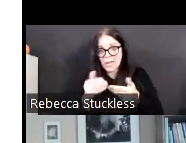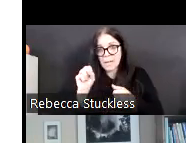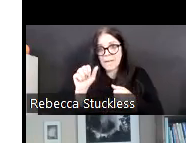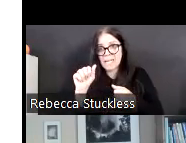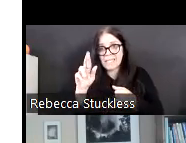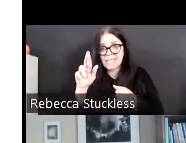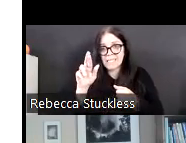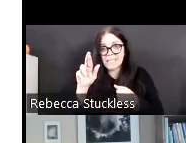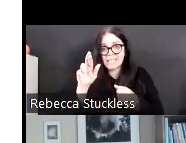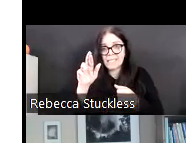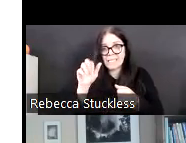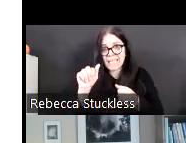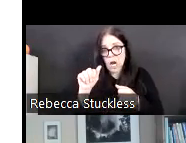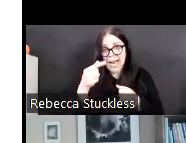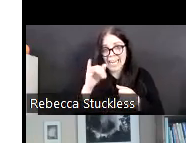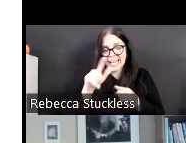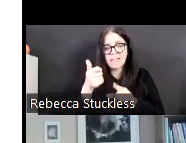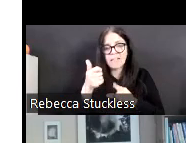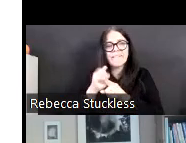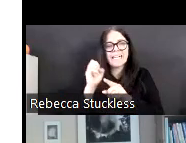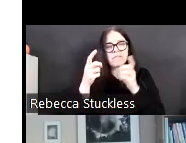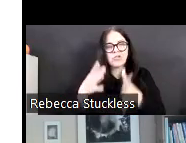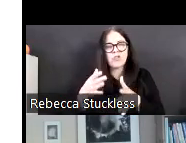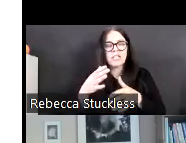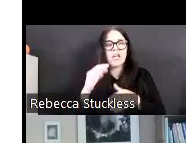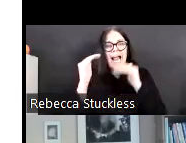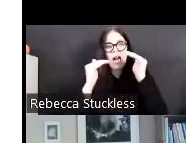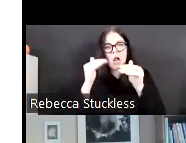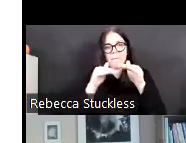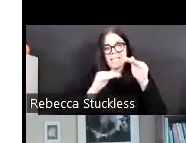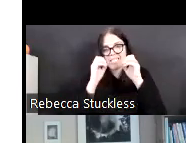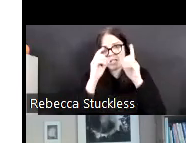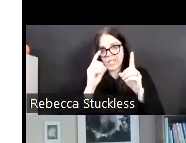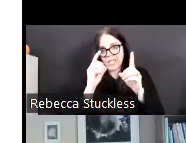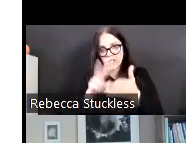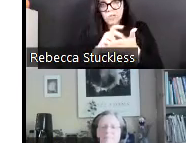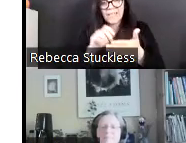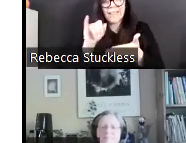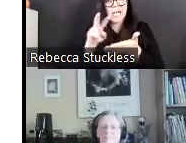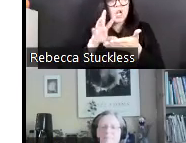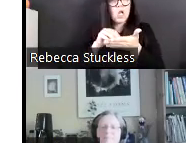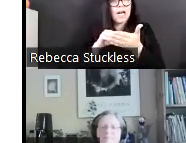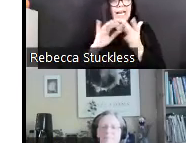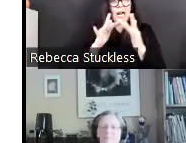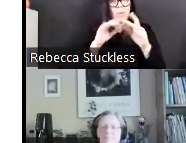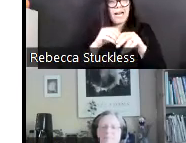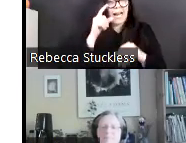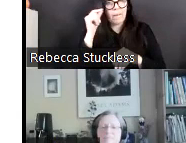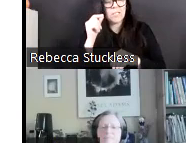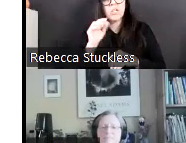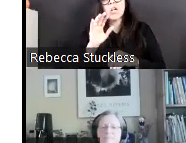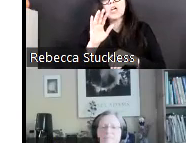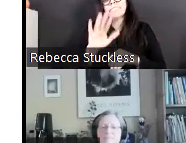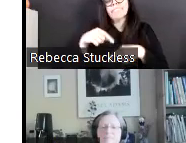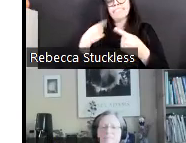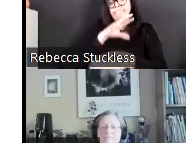Gill, who's the Executive Director of the Adult Basic Education Association, which is the Adult Learning Network in Hamilton. Throughout her time in adult literacy